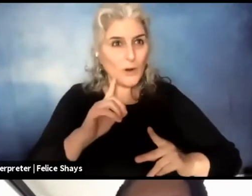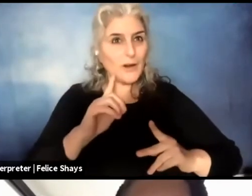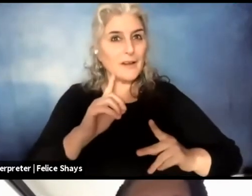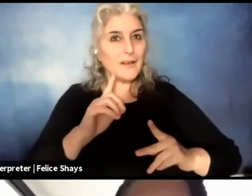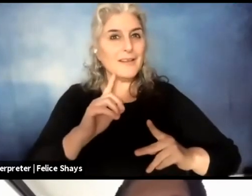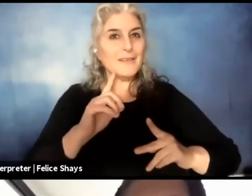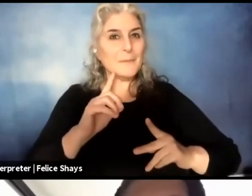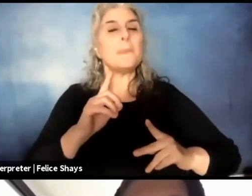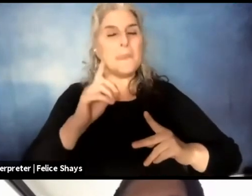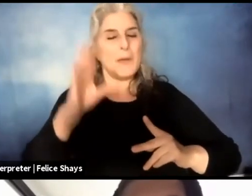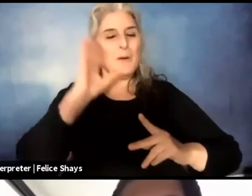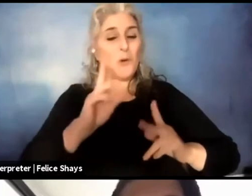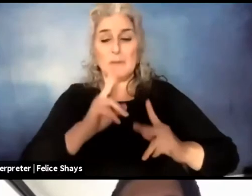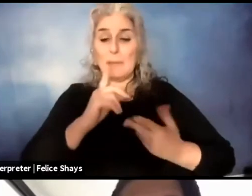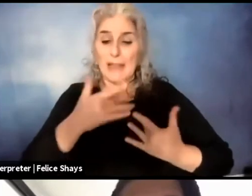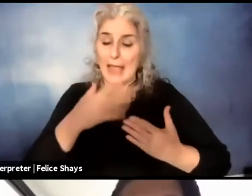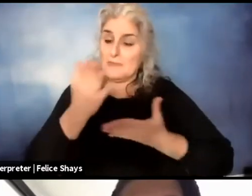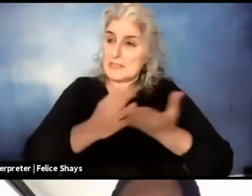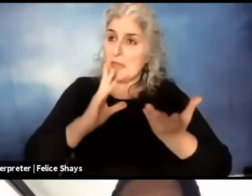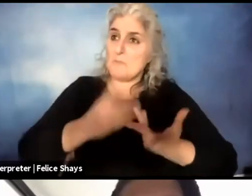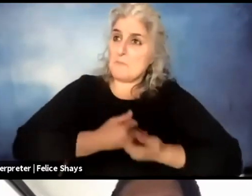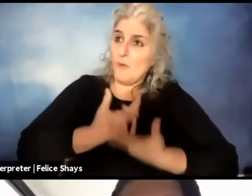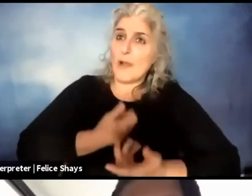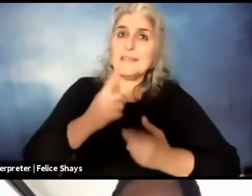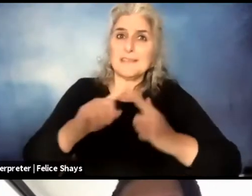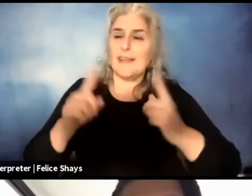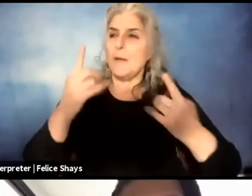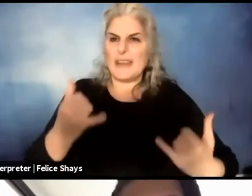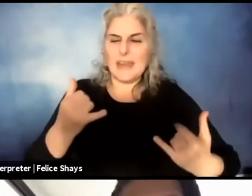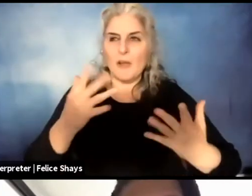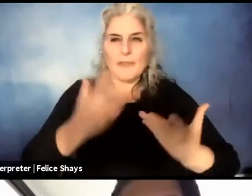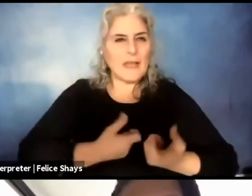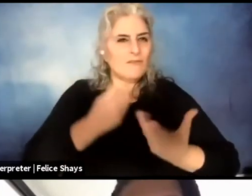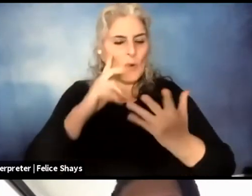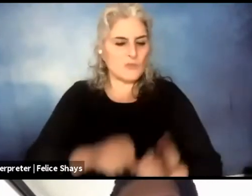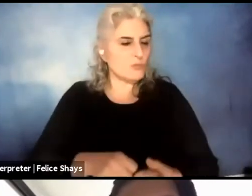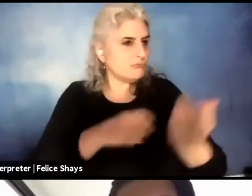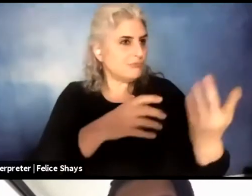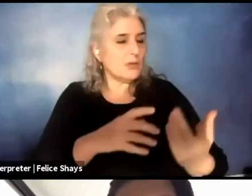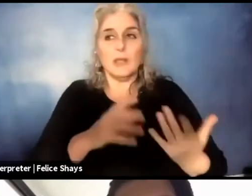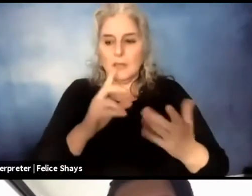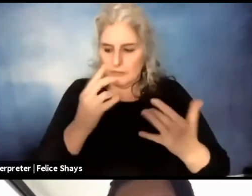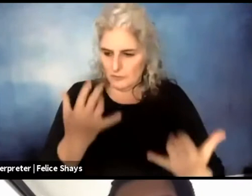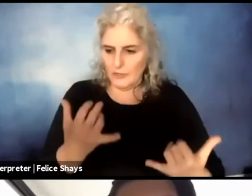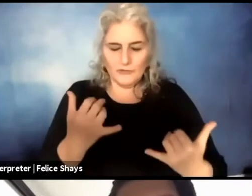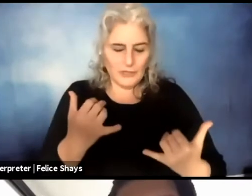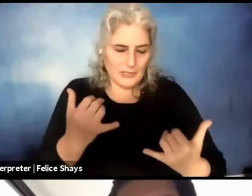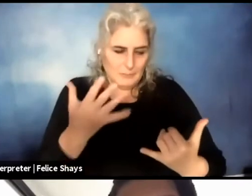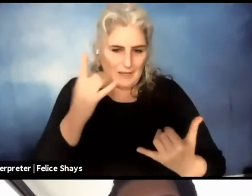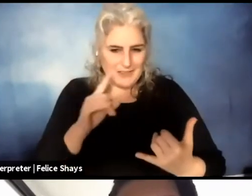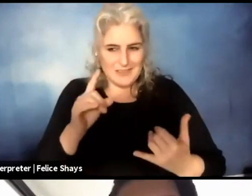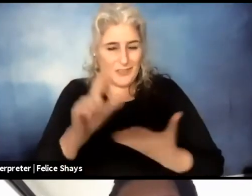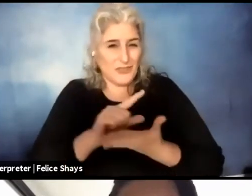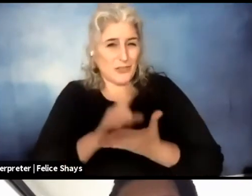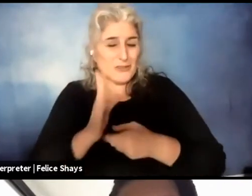of being over-censored and having the platforms, the few platforms that they do have to be able to make themselves heard and to build